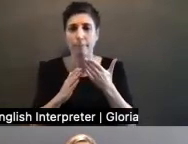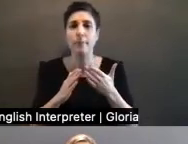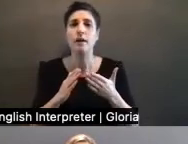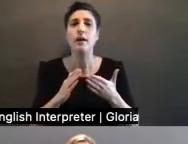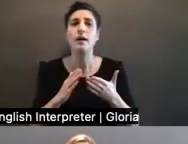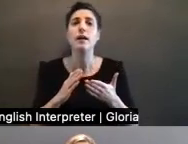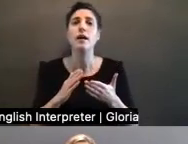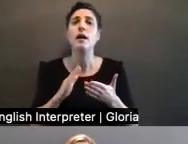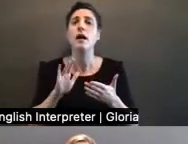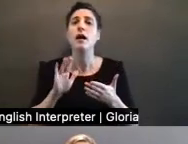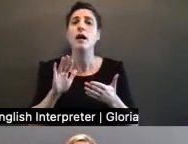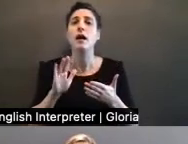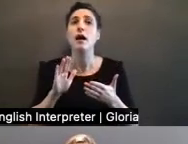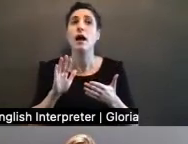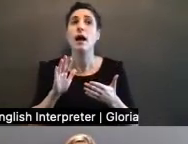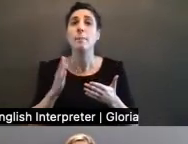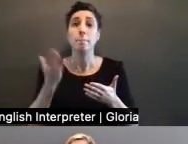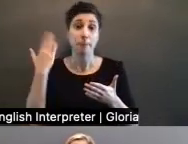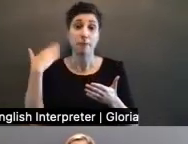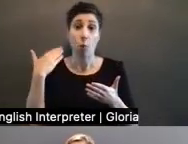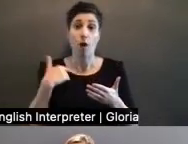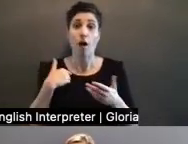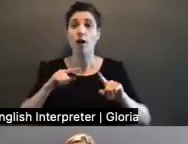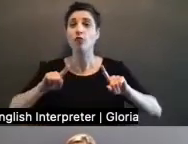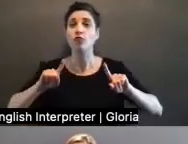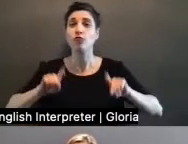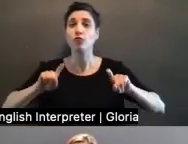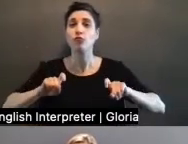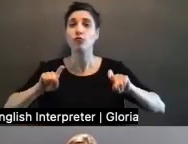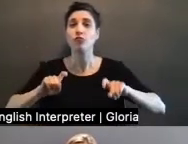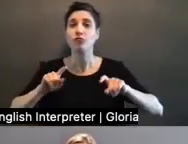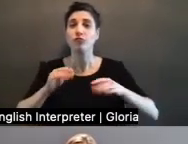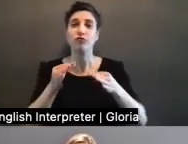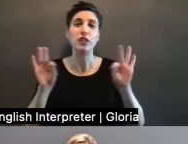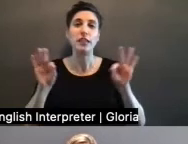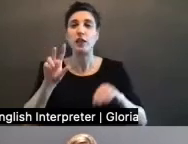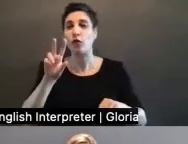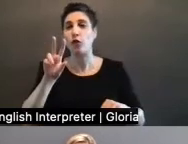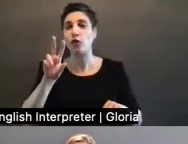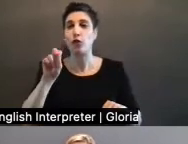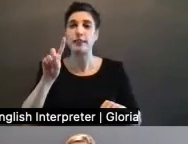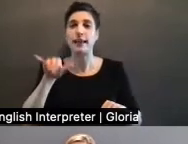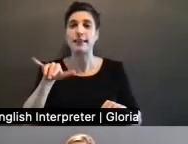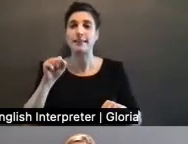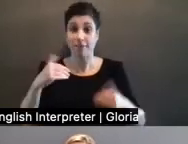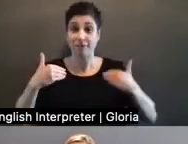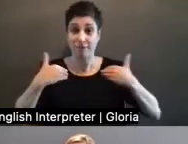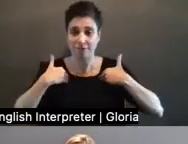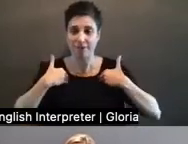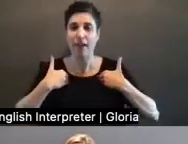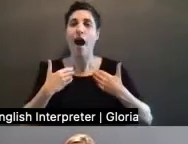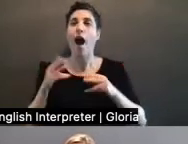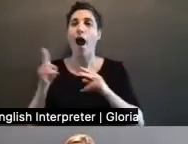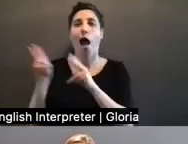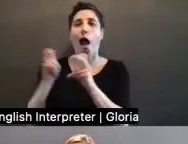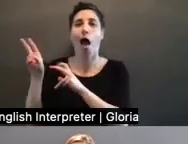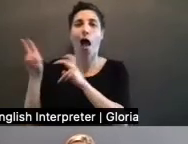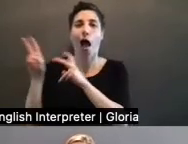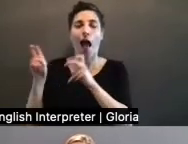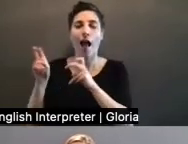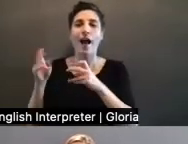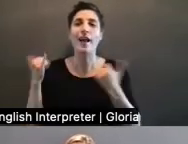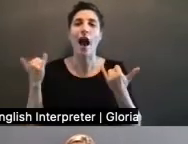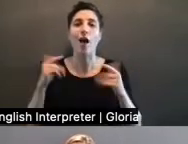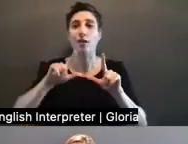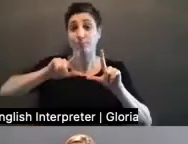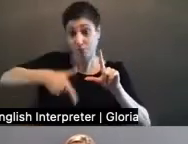them, I will be able to save them for future. So I'm just going to save it as draft in case I want to go back. And it now will sit for me in